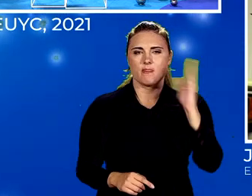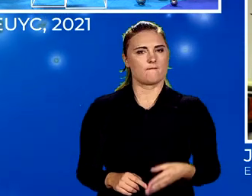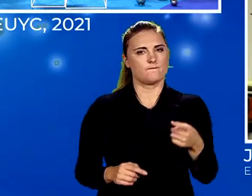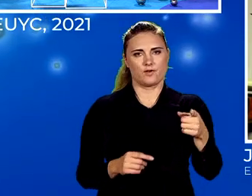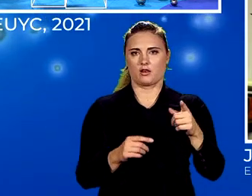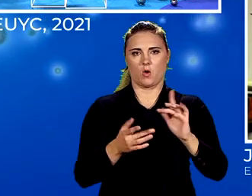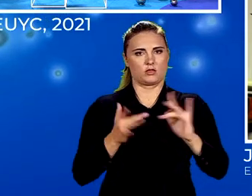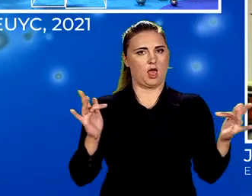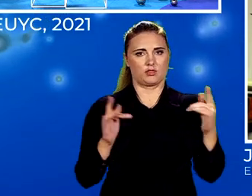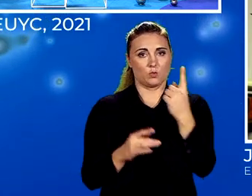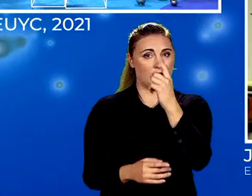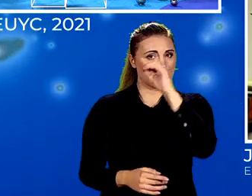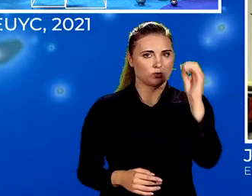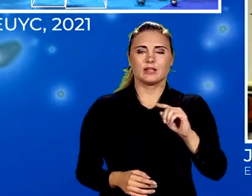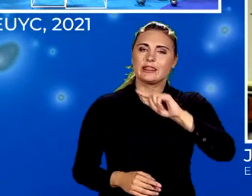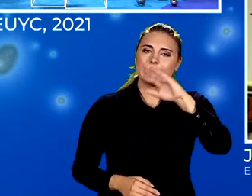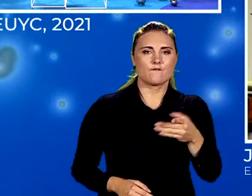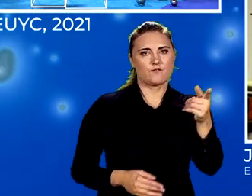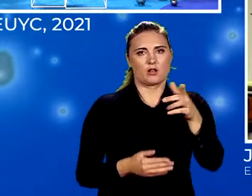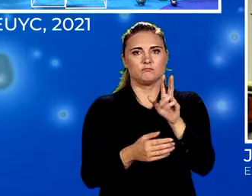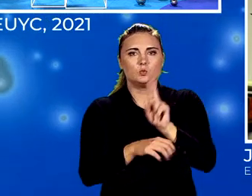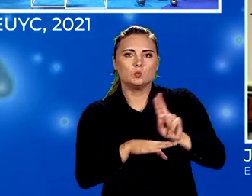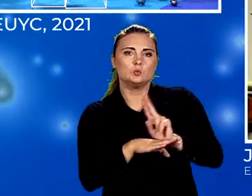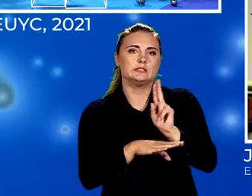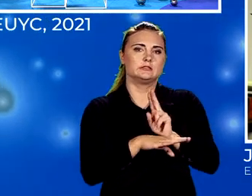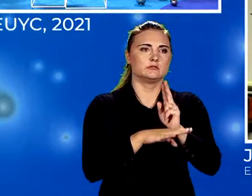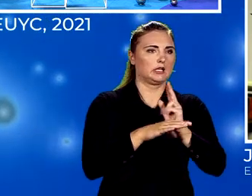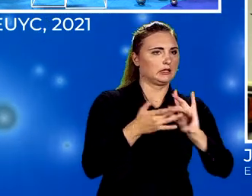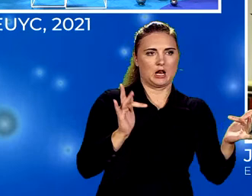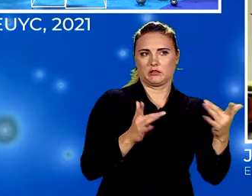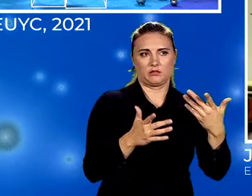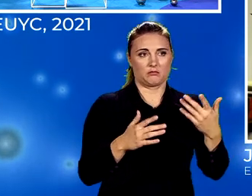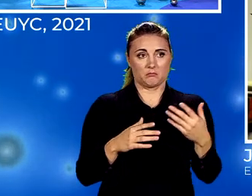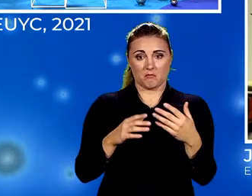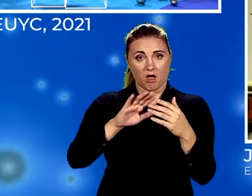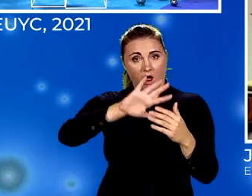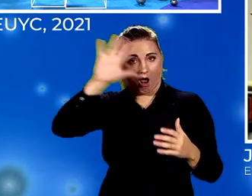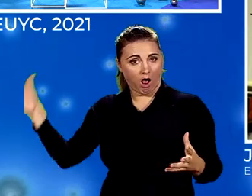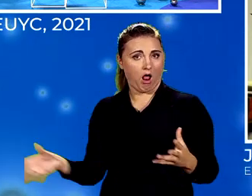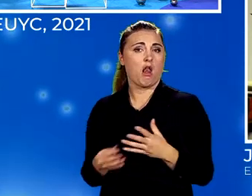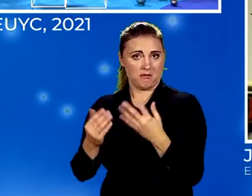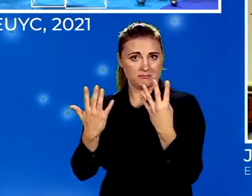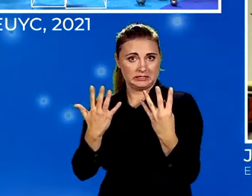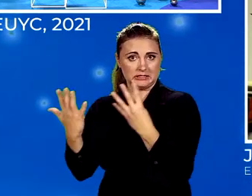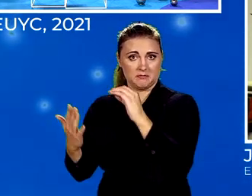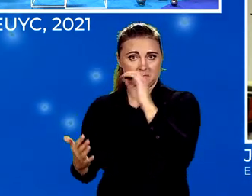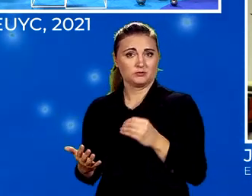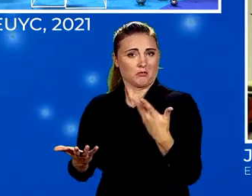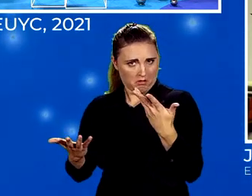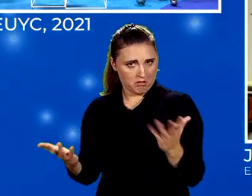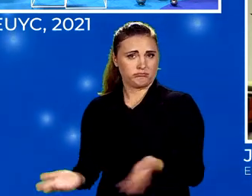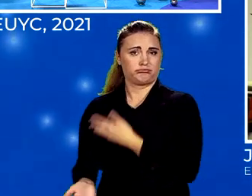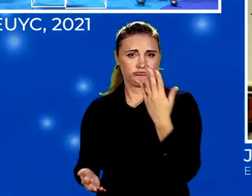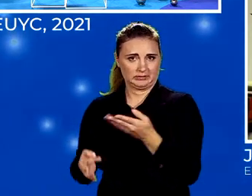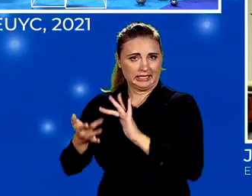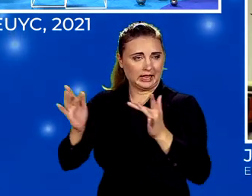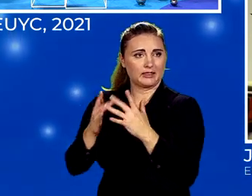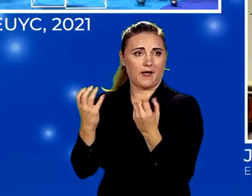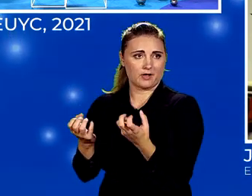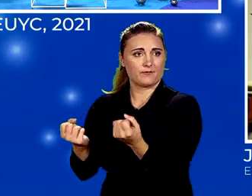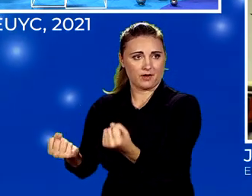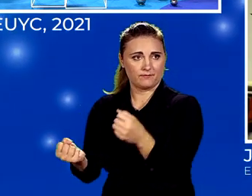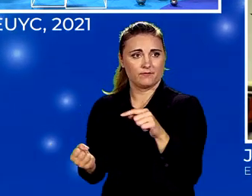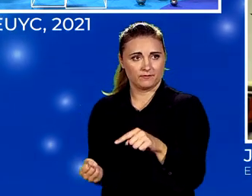and 89% prefer to use mobile devices as access points. We use social media, for example, for